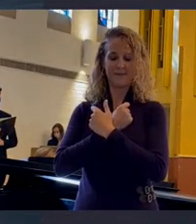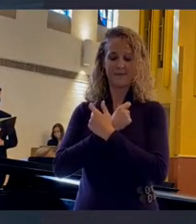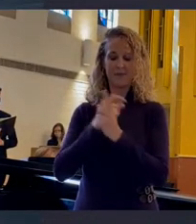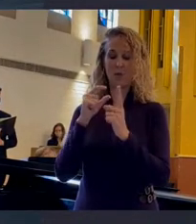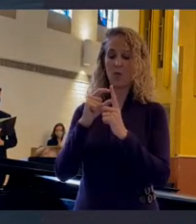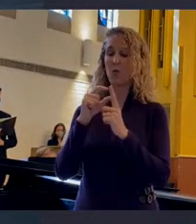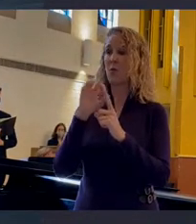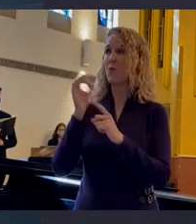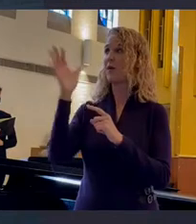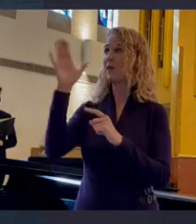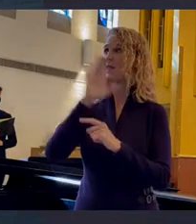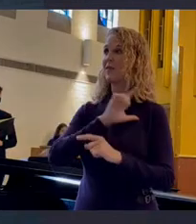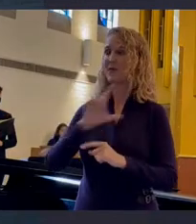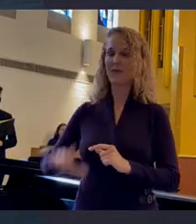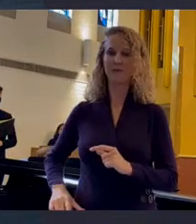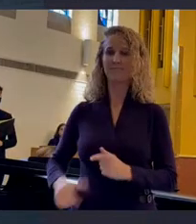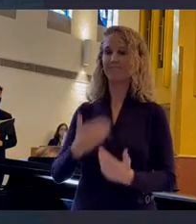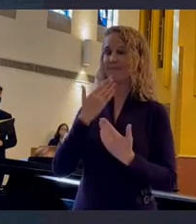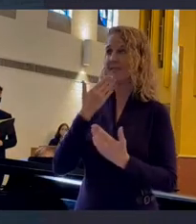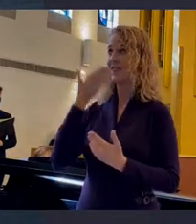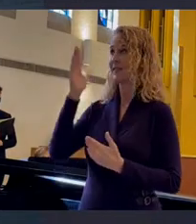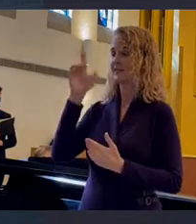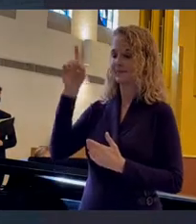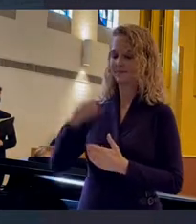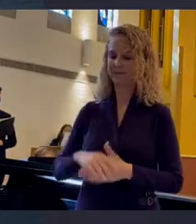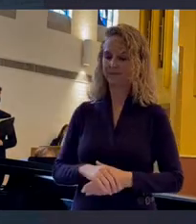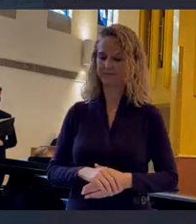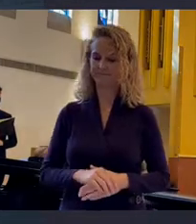The word of the Lord.